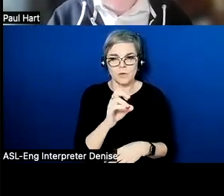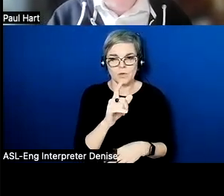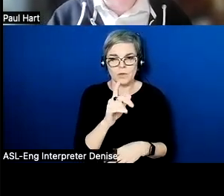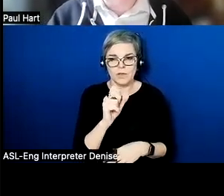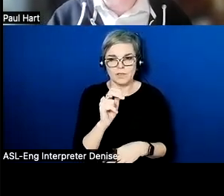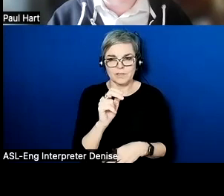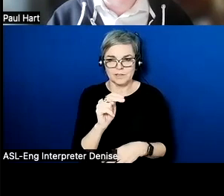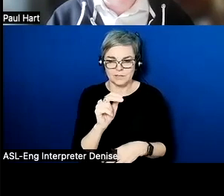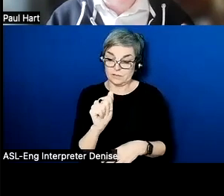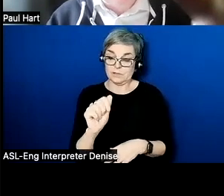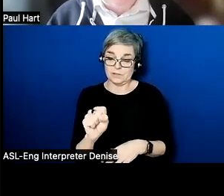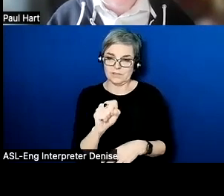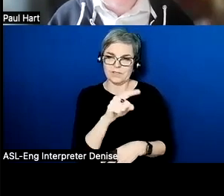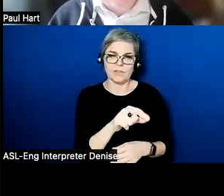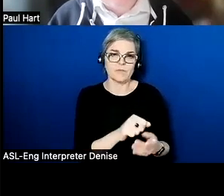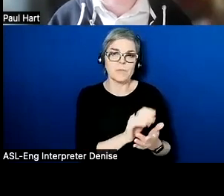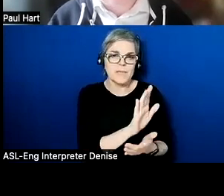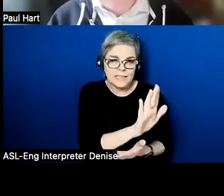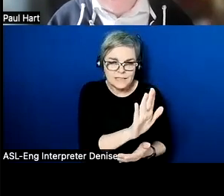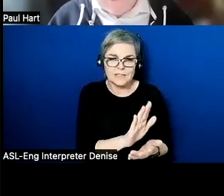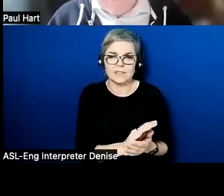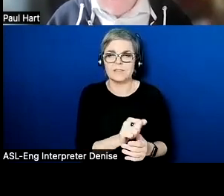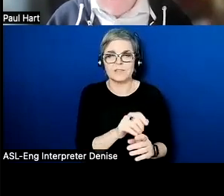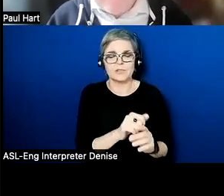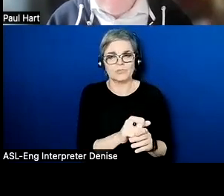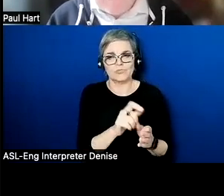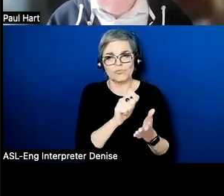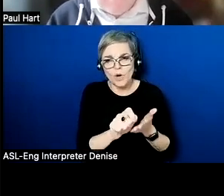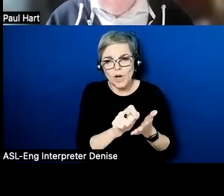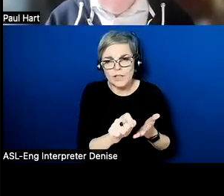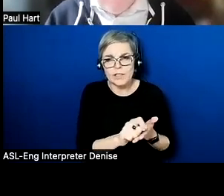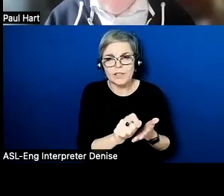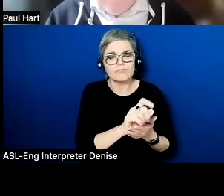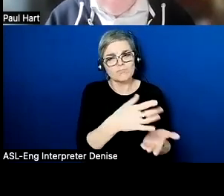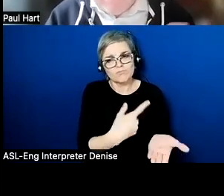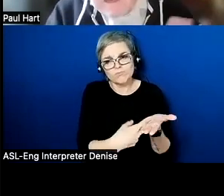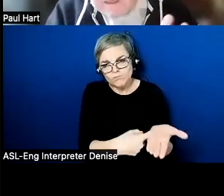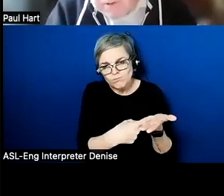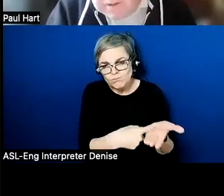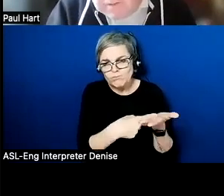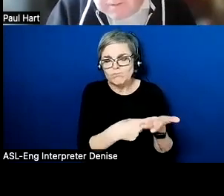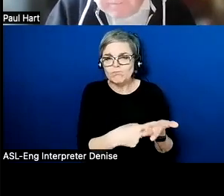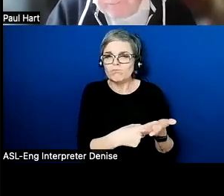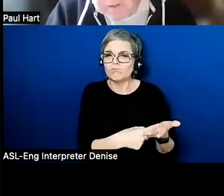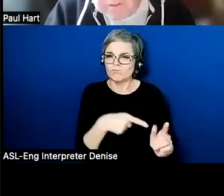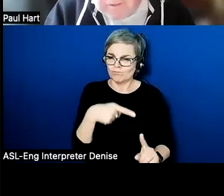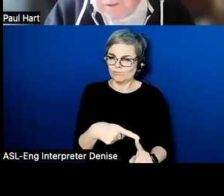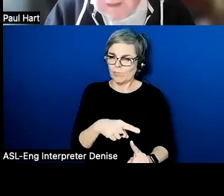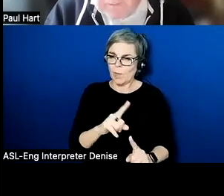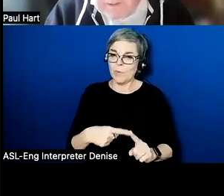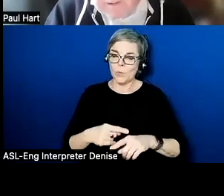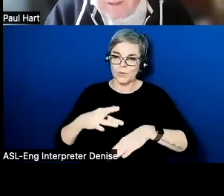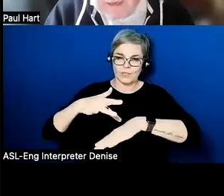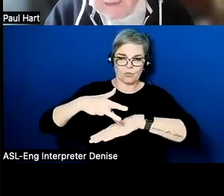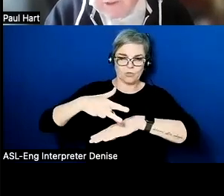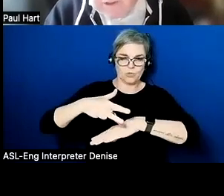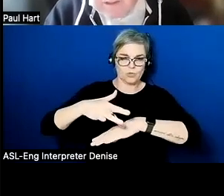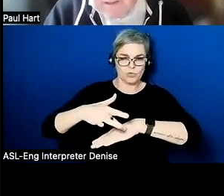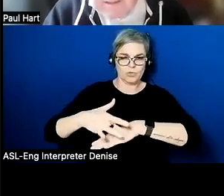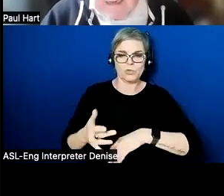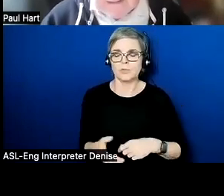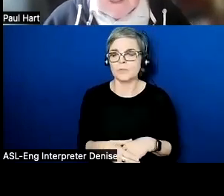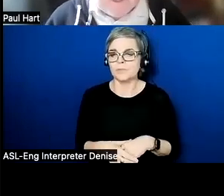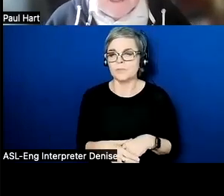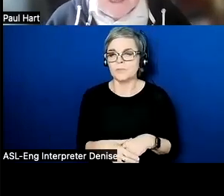from discussions with him about touch. And when we're thinking about these, developing connections